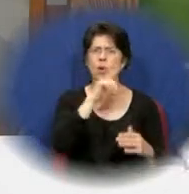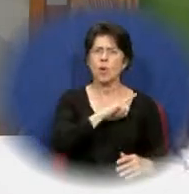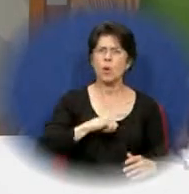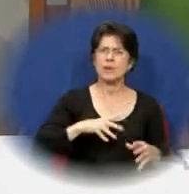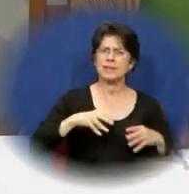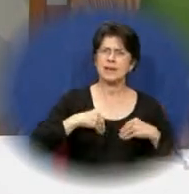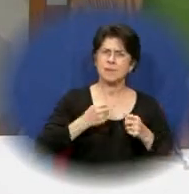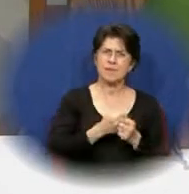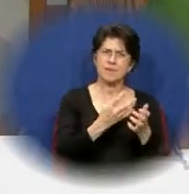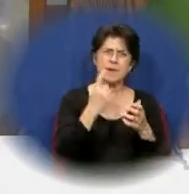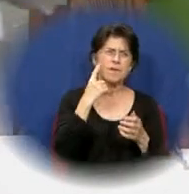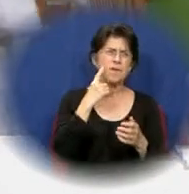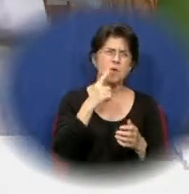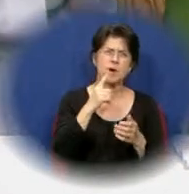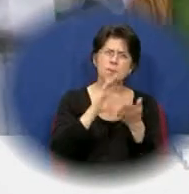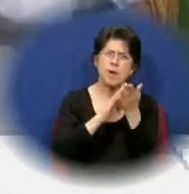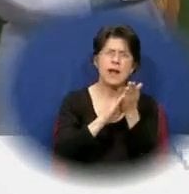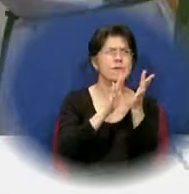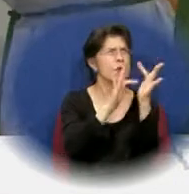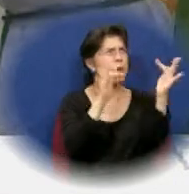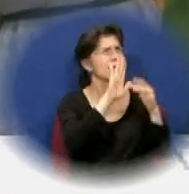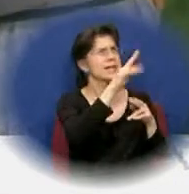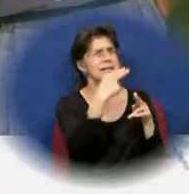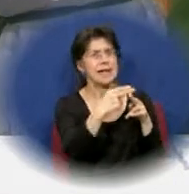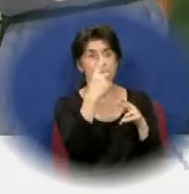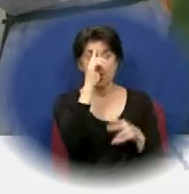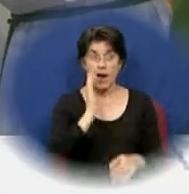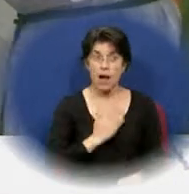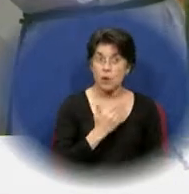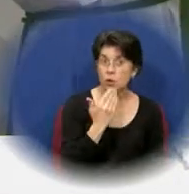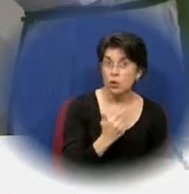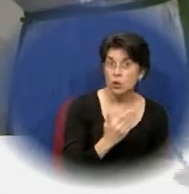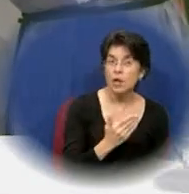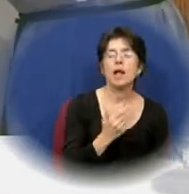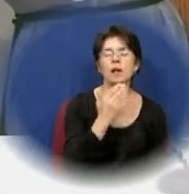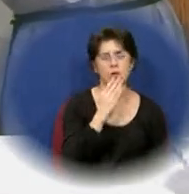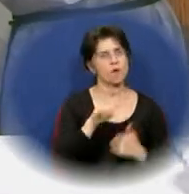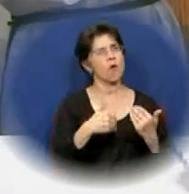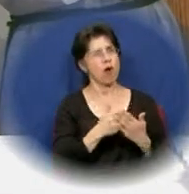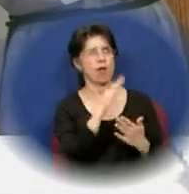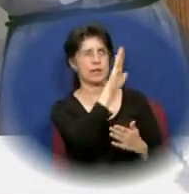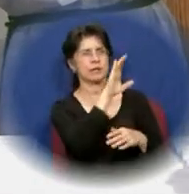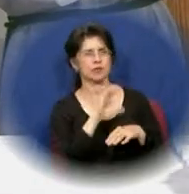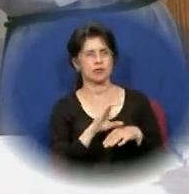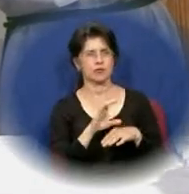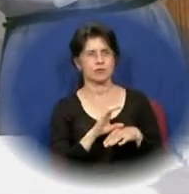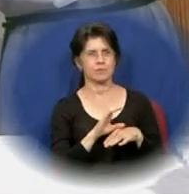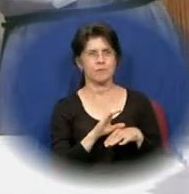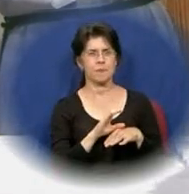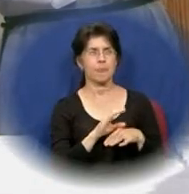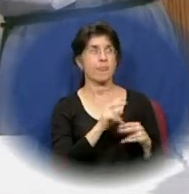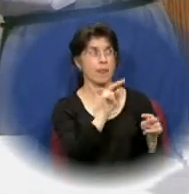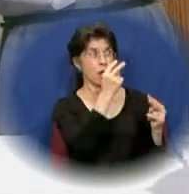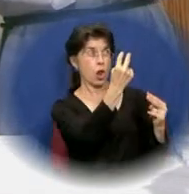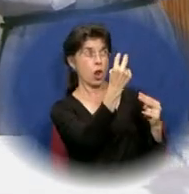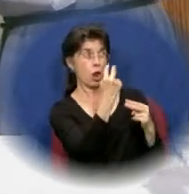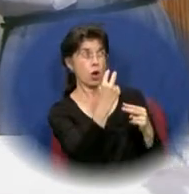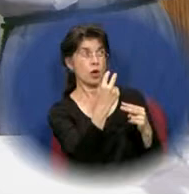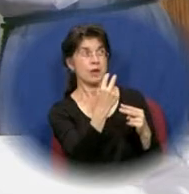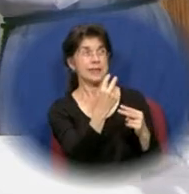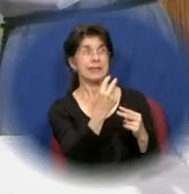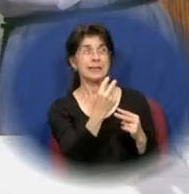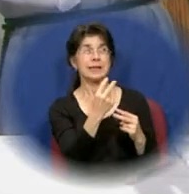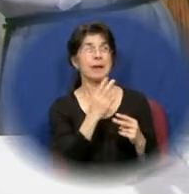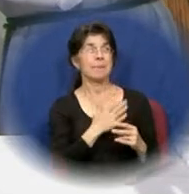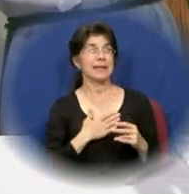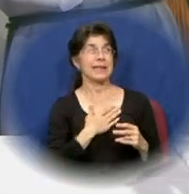and glory of his name, for our good and the good of all his holy church. Look with favor on our supplications, O Lord, and in your